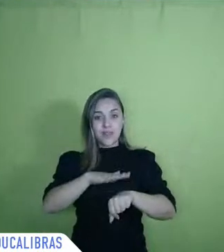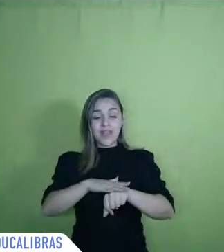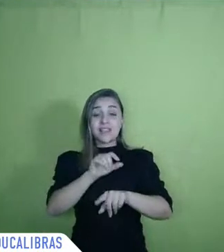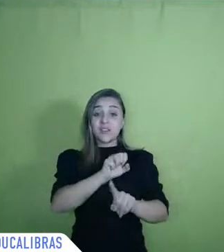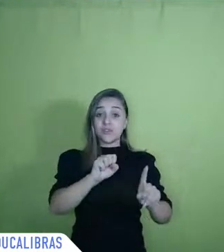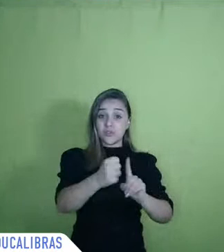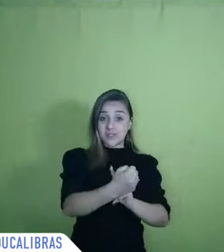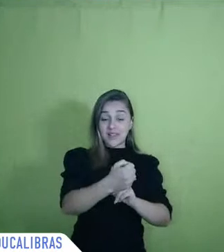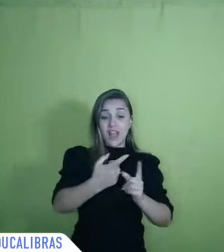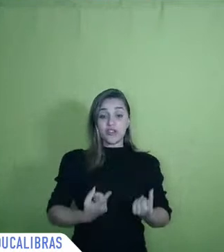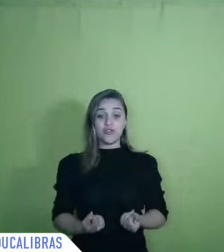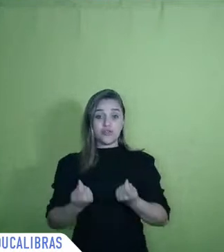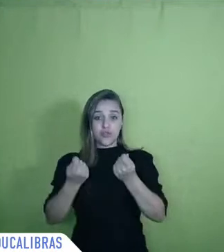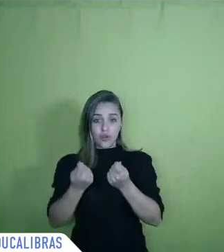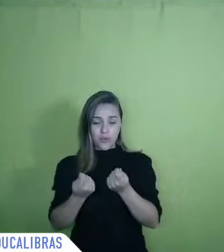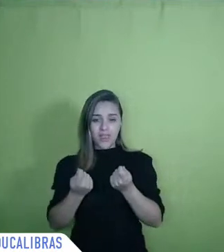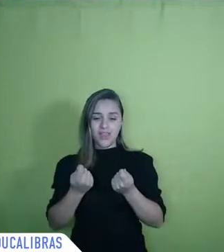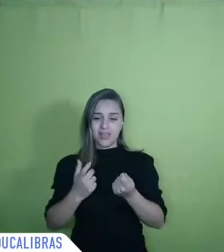public policies,